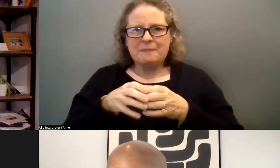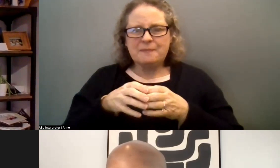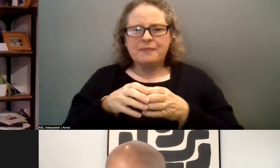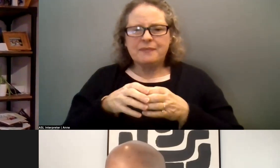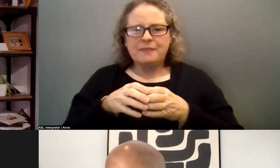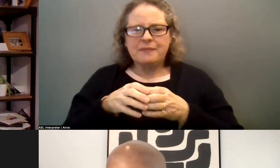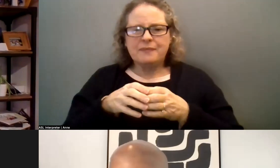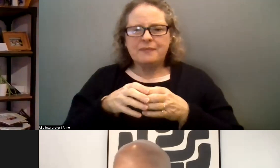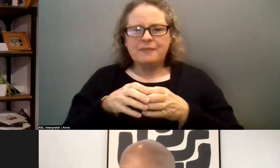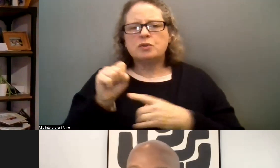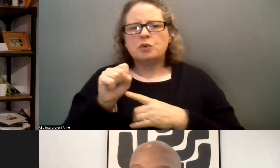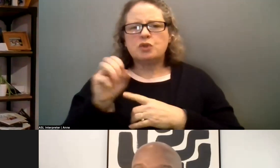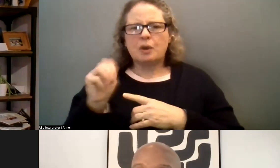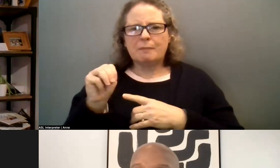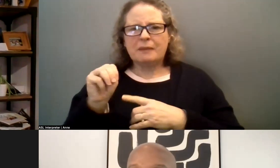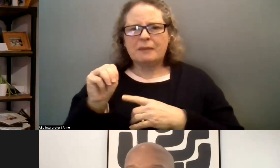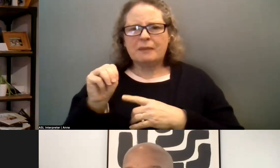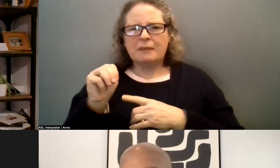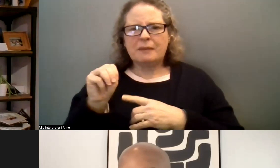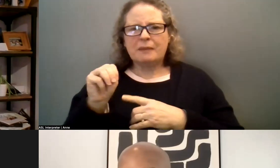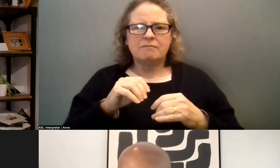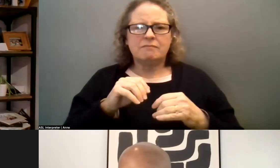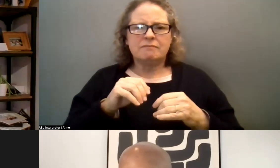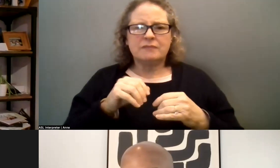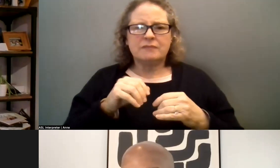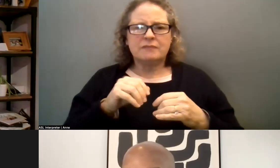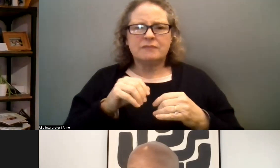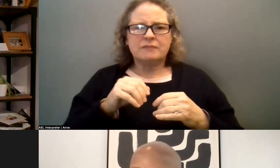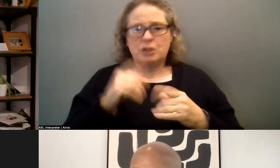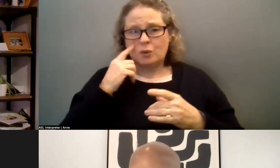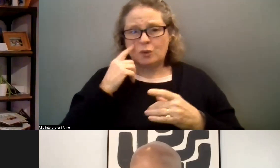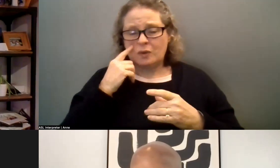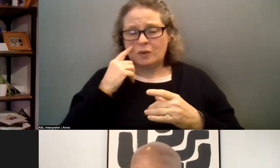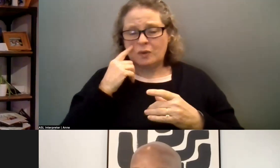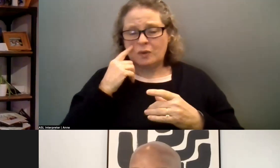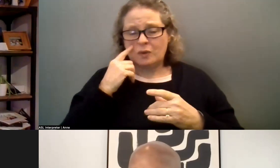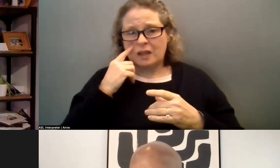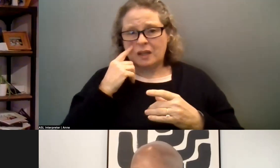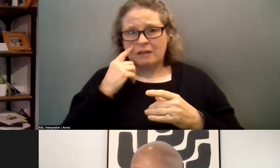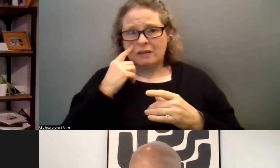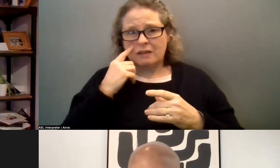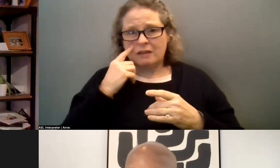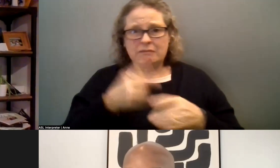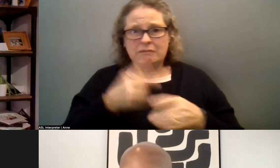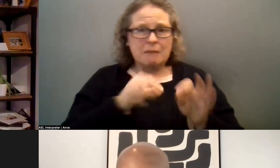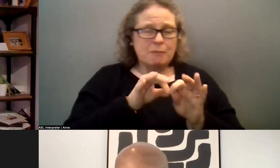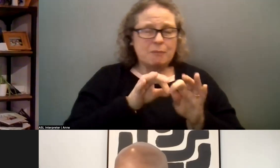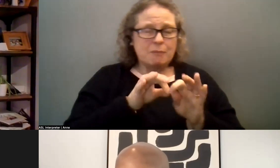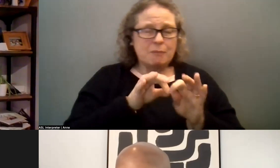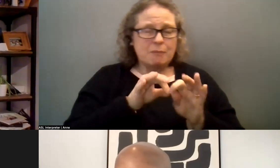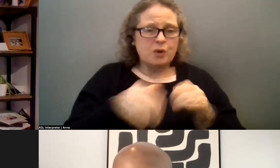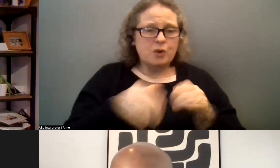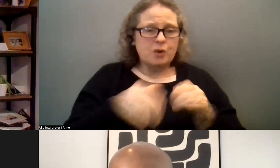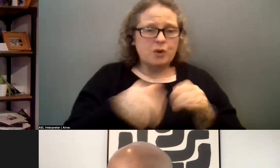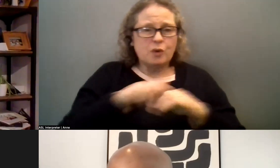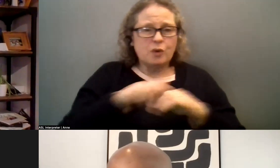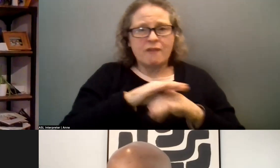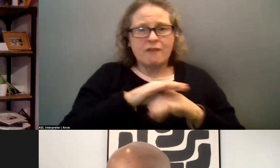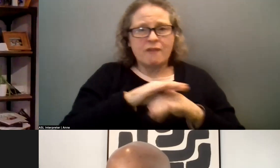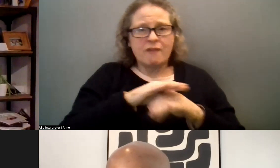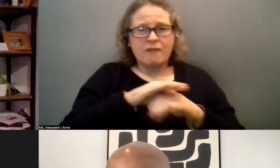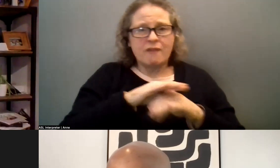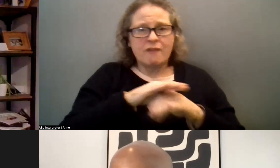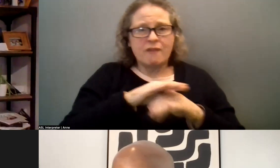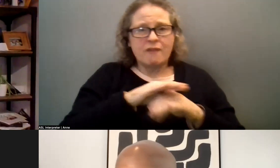deep on one platform versus covering all the majors such as Facebook, Instagram, Twitter, LinkedIn,